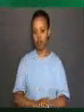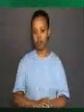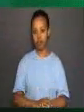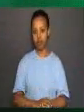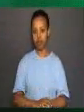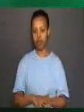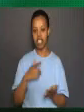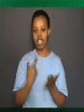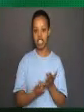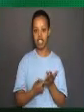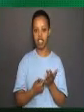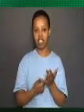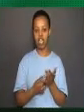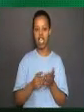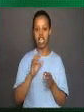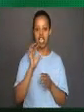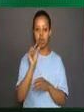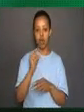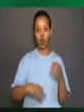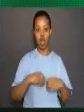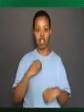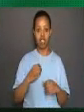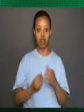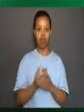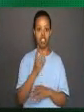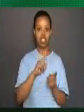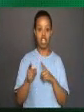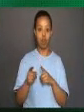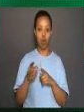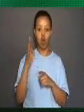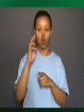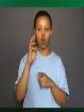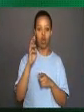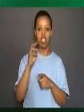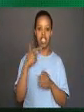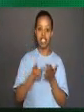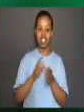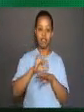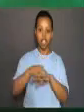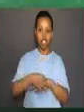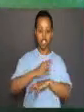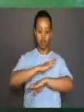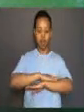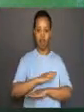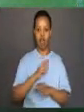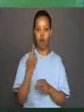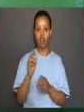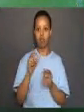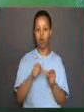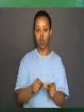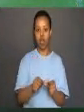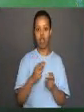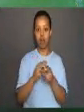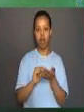The source of the microorganisms is called the reservoir of infection. This is